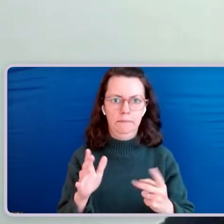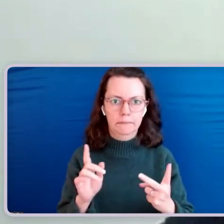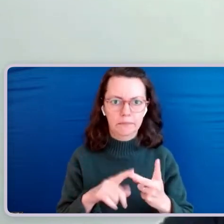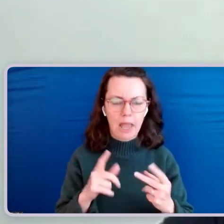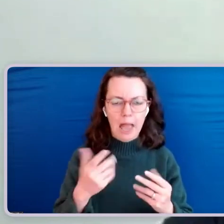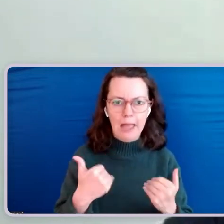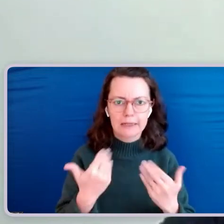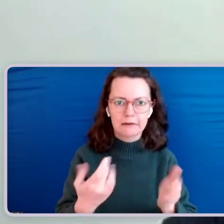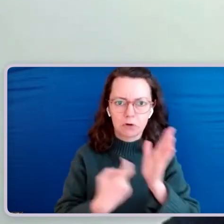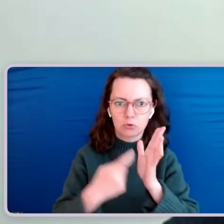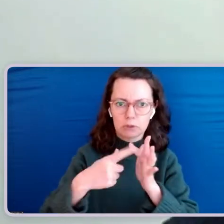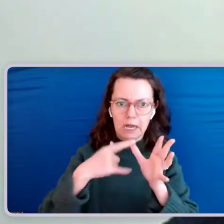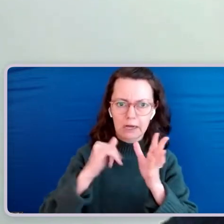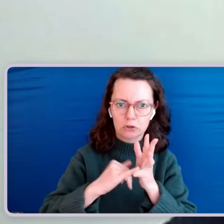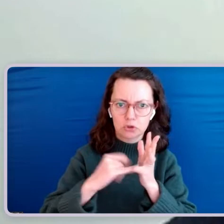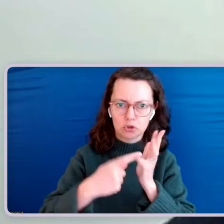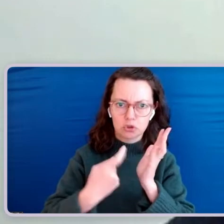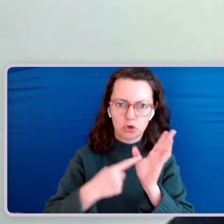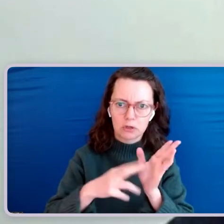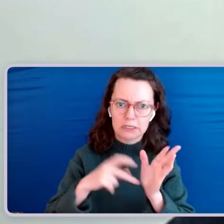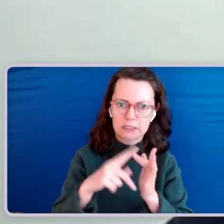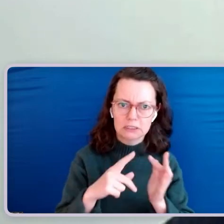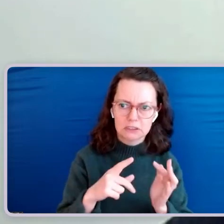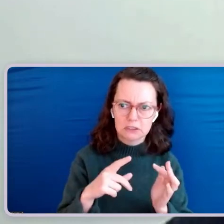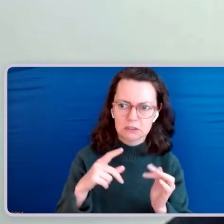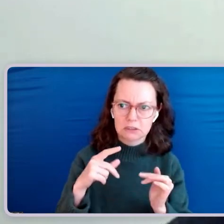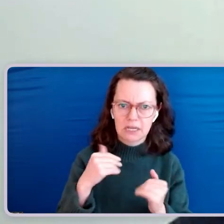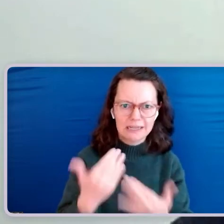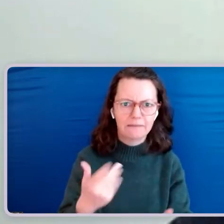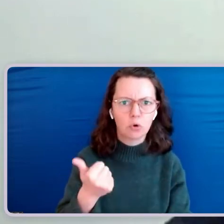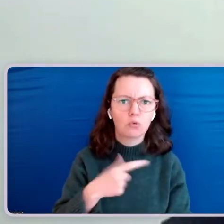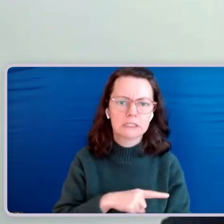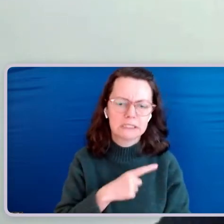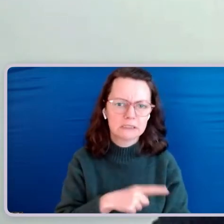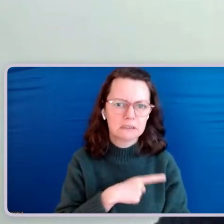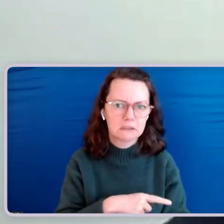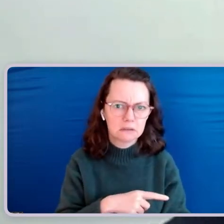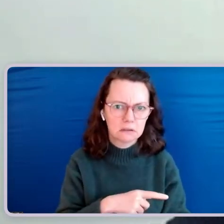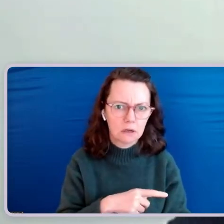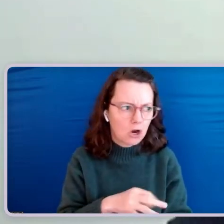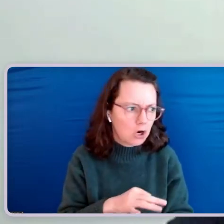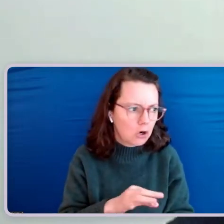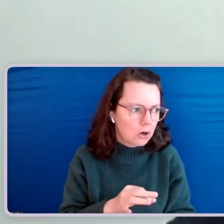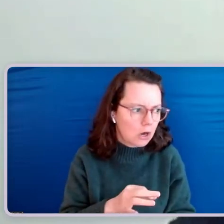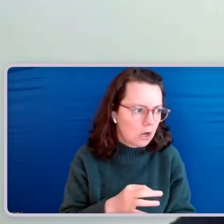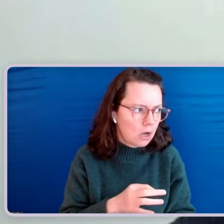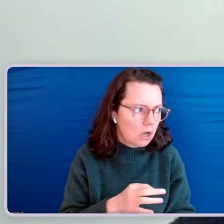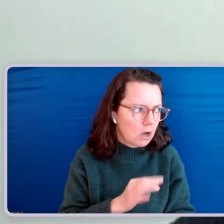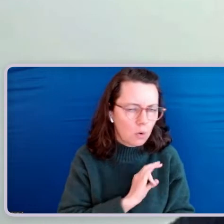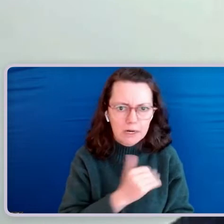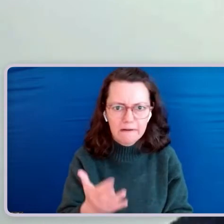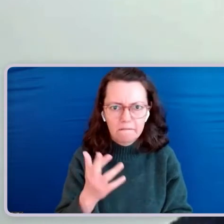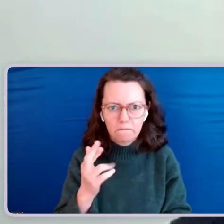for a reason and not just out of the blue for nothing. Like, that's not reassuring in any sense